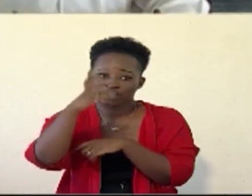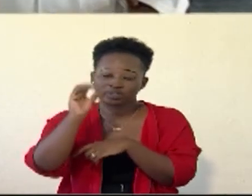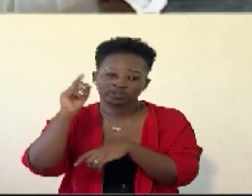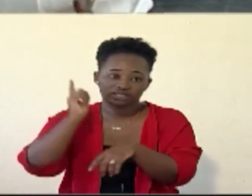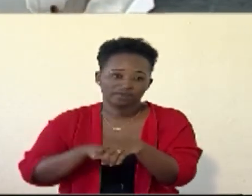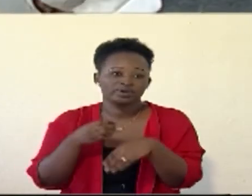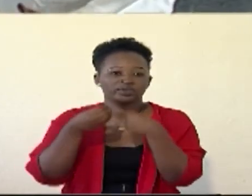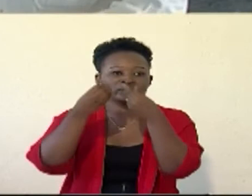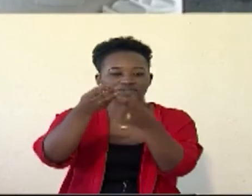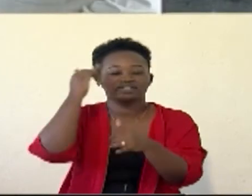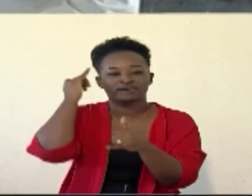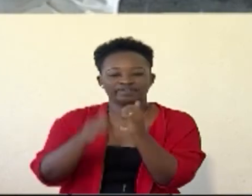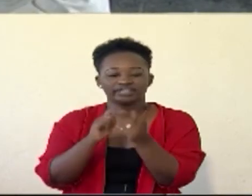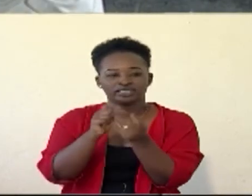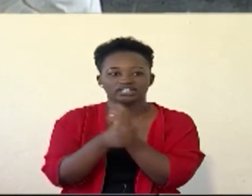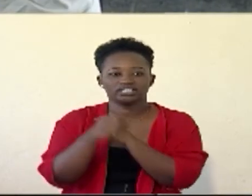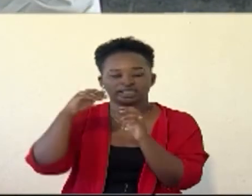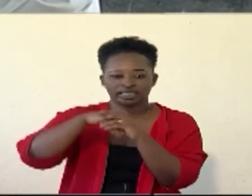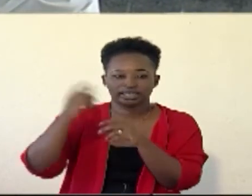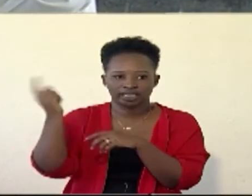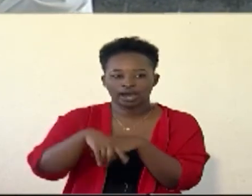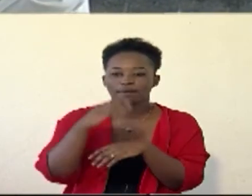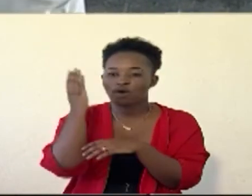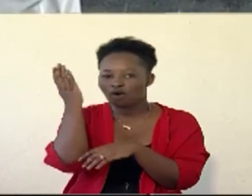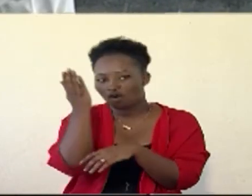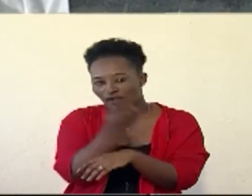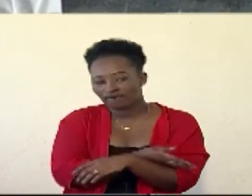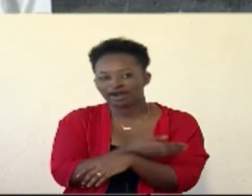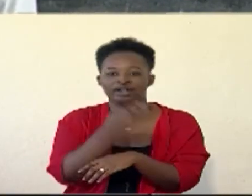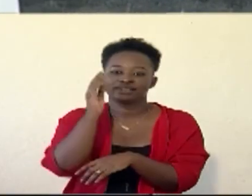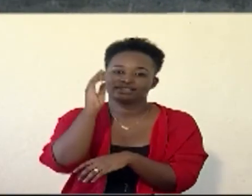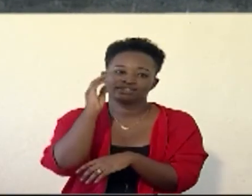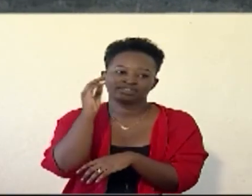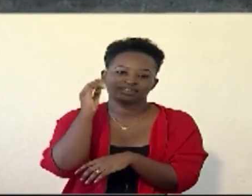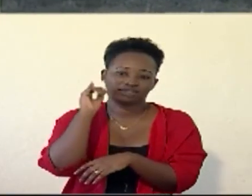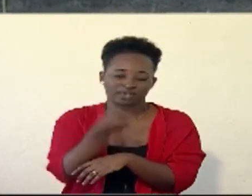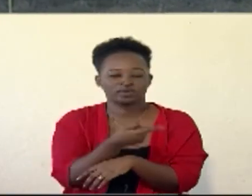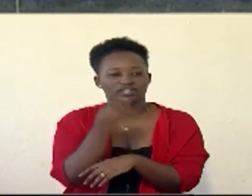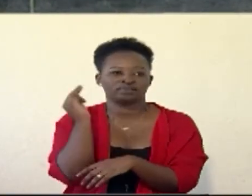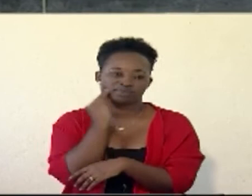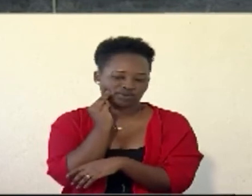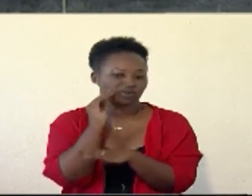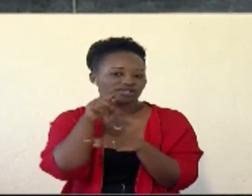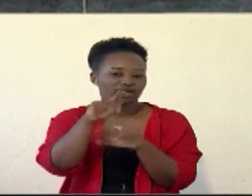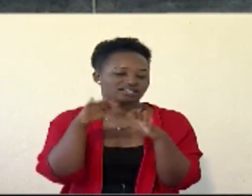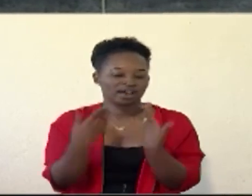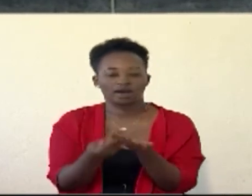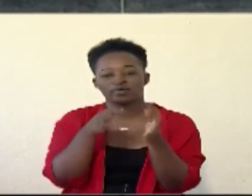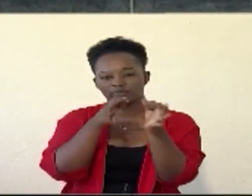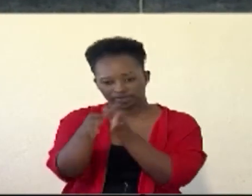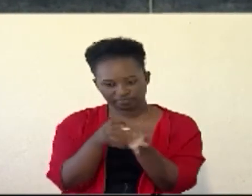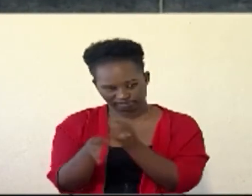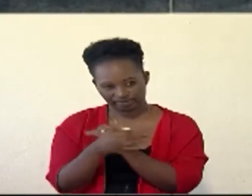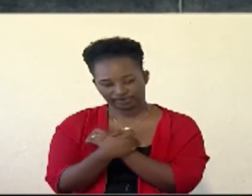final change in income of 4,000 million. That is how we calculate investment multiplier on question